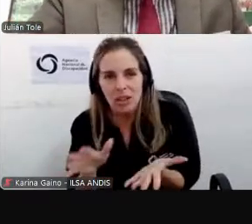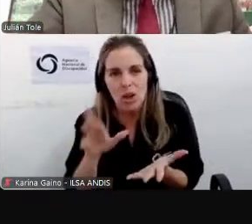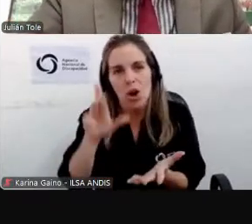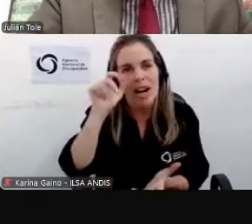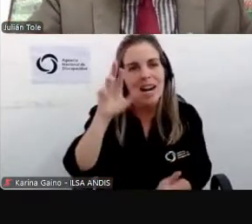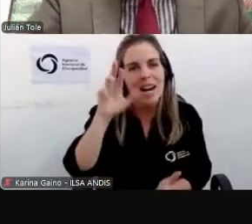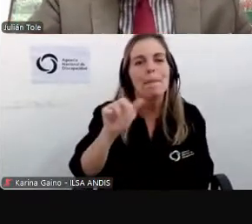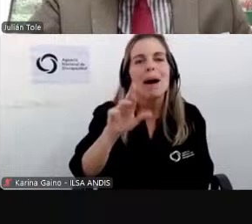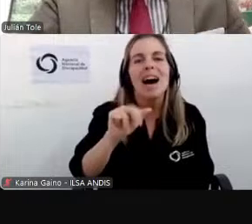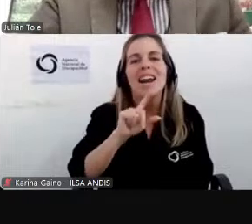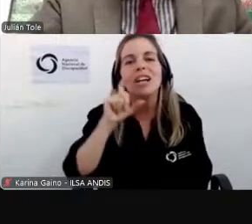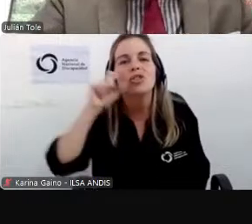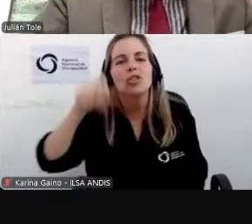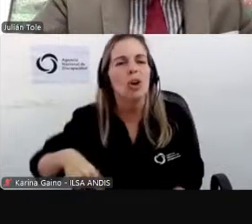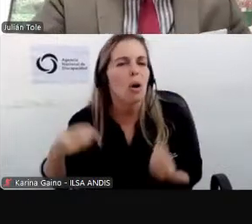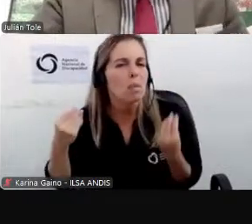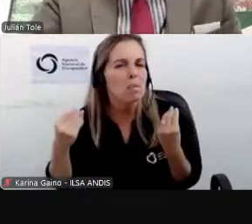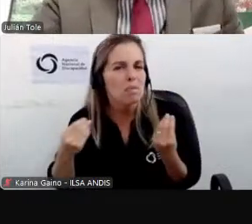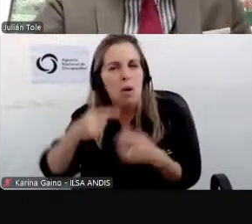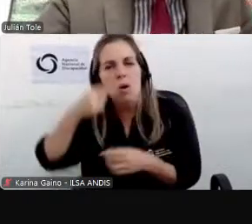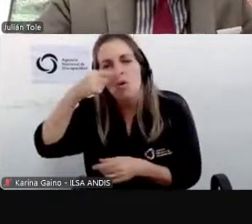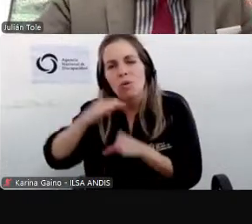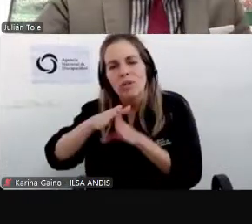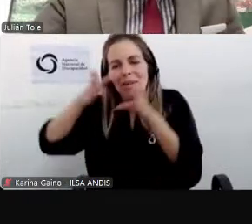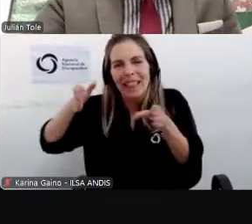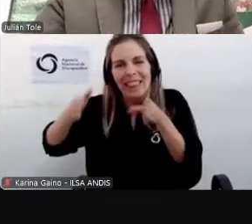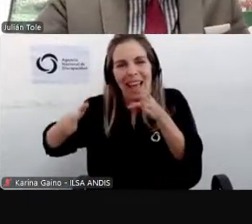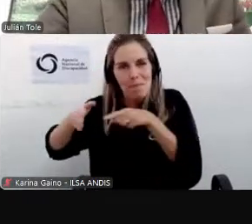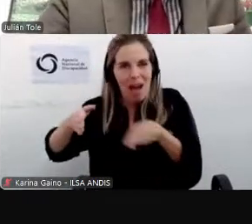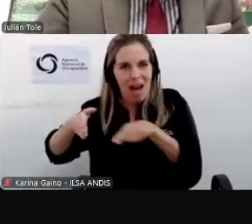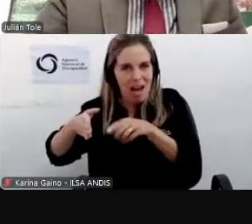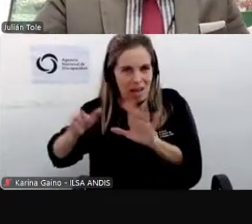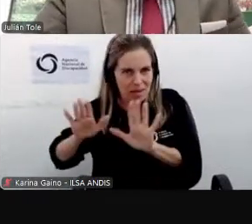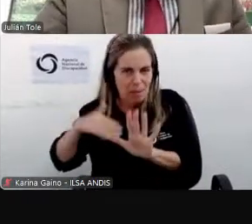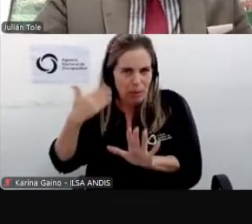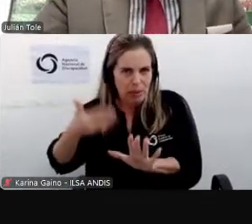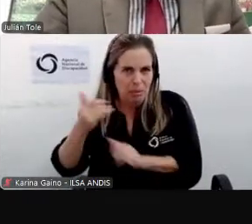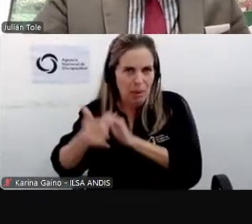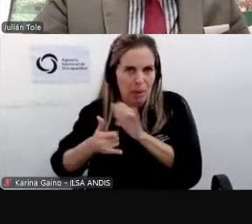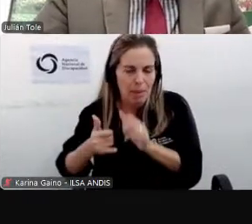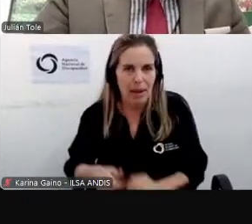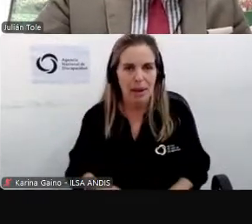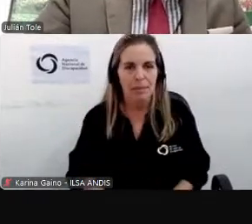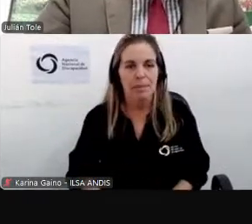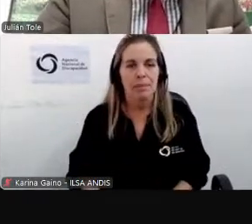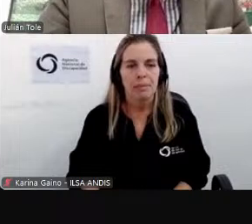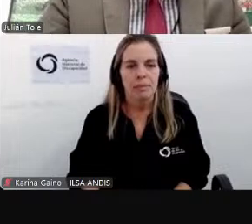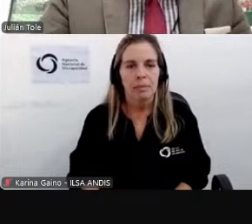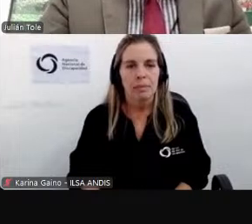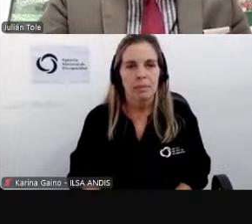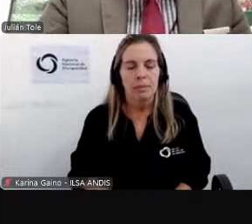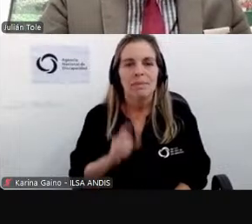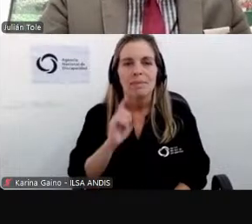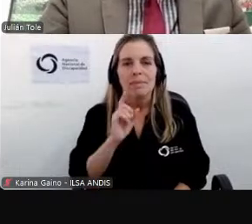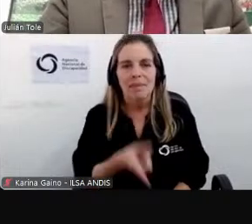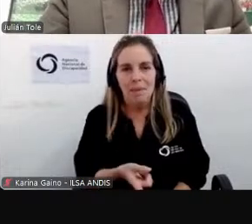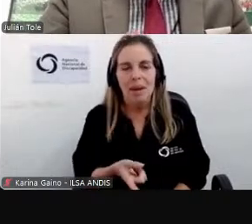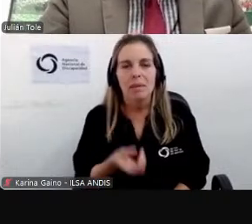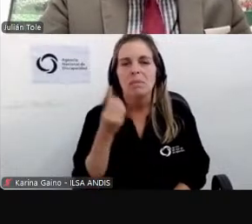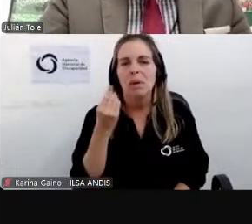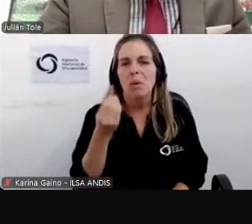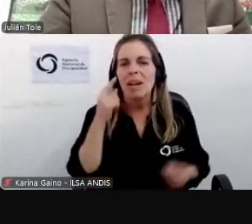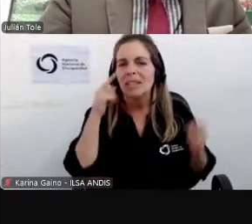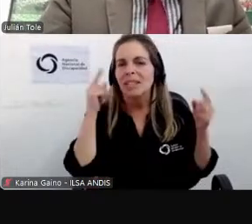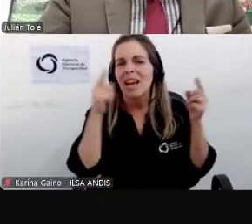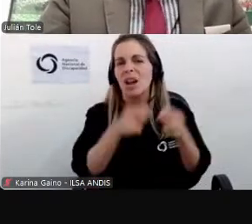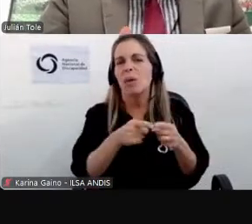reparation. And there's a whole discussion as to what that last stage is like. Then this was also pointed